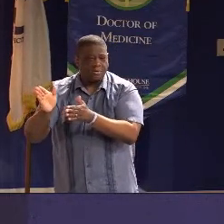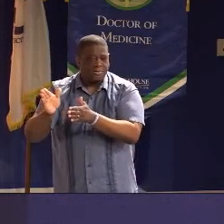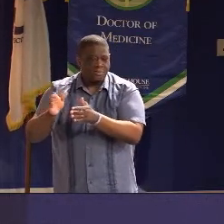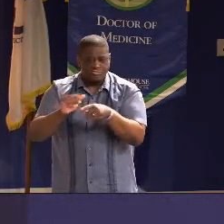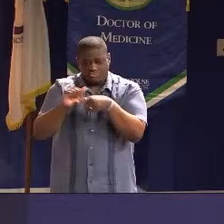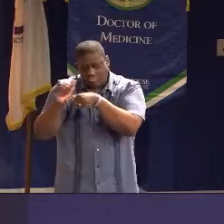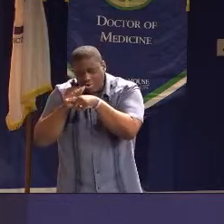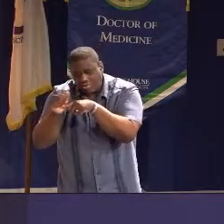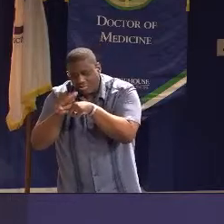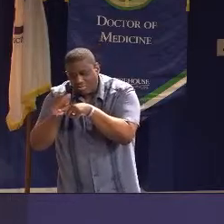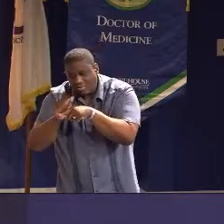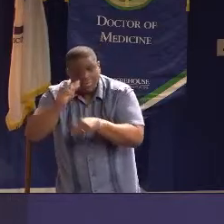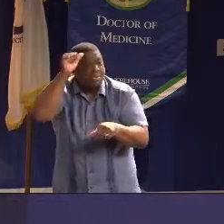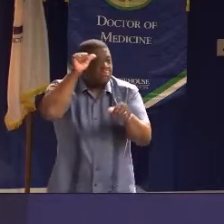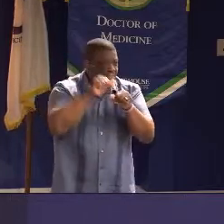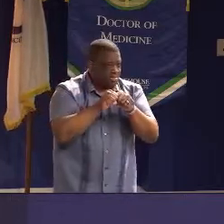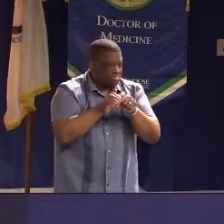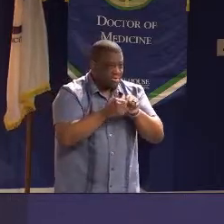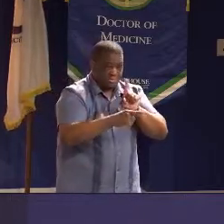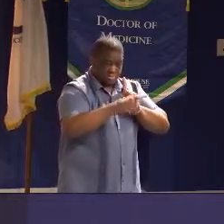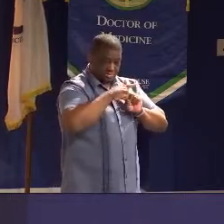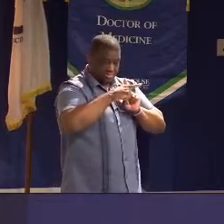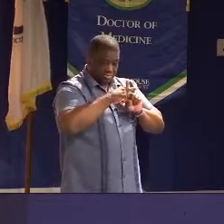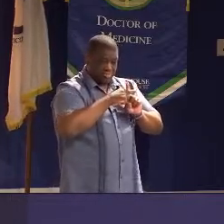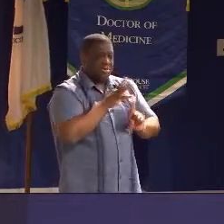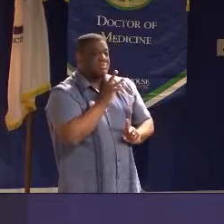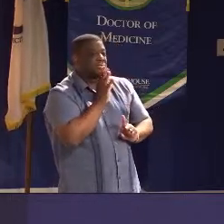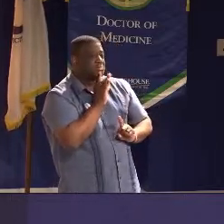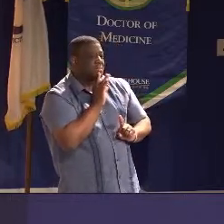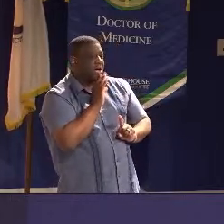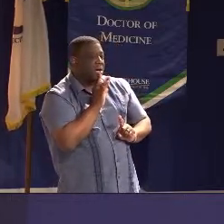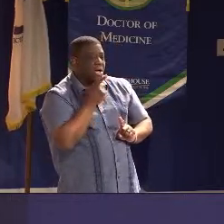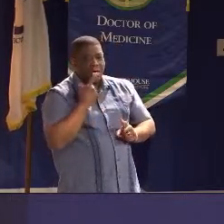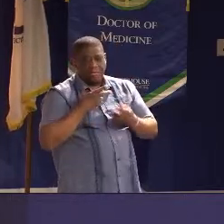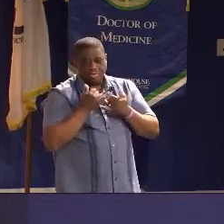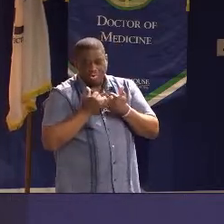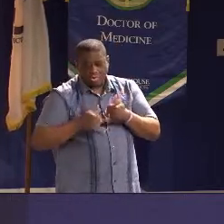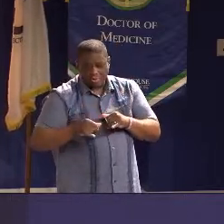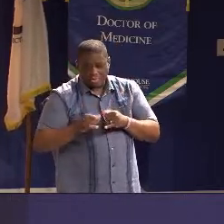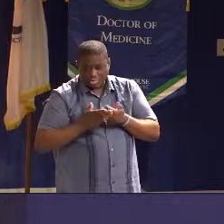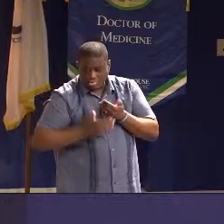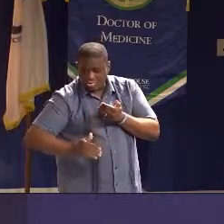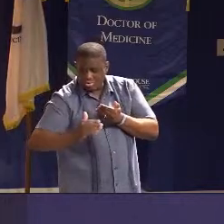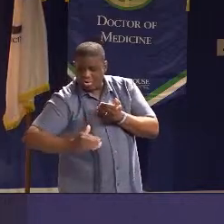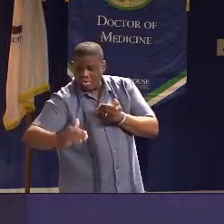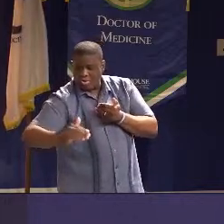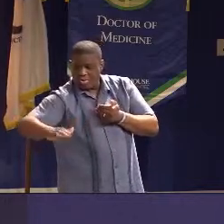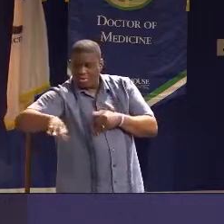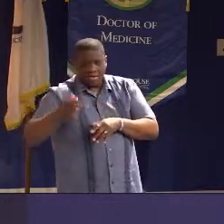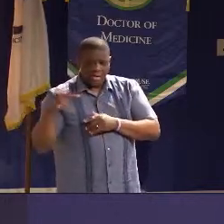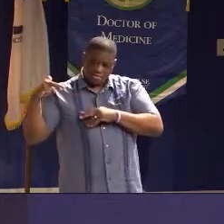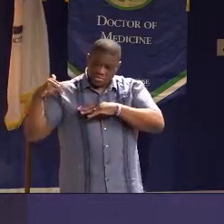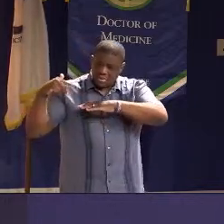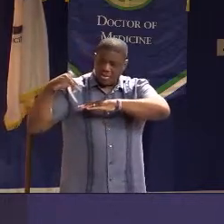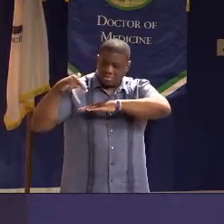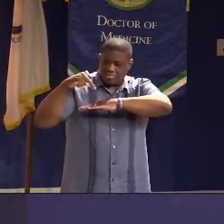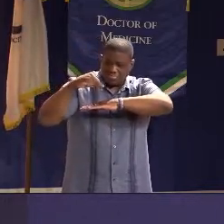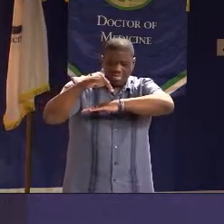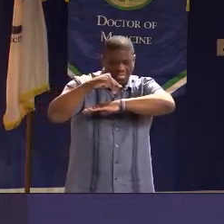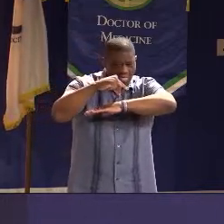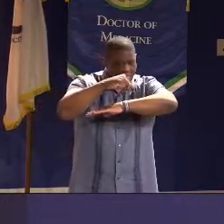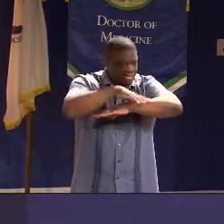remember to speak positively of yourself and your journey. Every step you have taken, every late-night